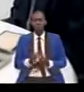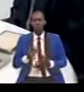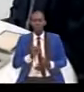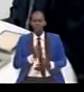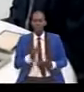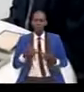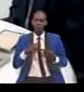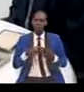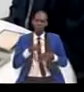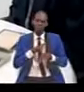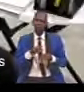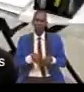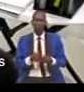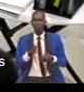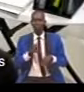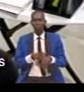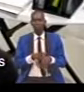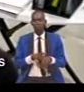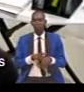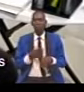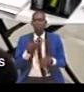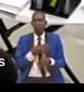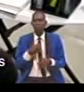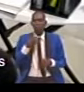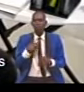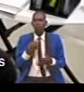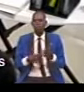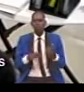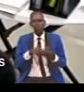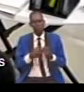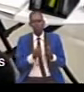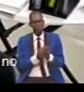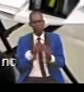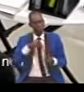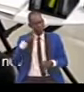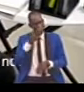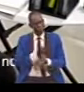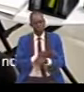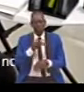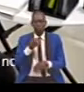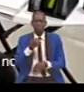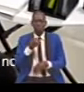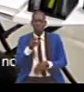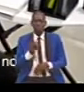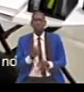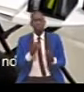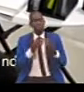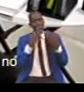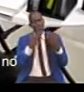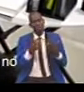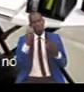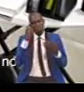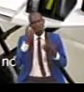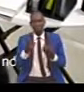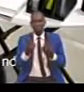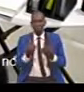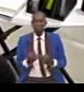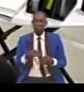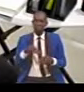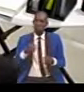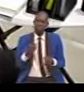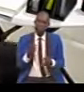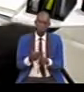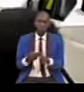an early lunch break to be here. Please tell me what the problem is with James. Well, thanks, Mrs. Anthony, for coming in on such short